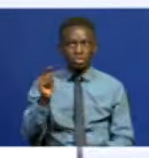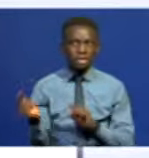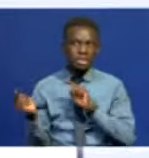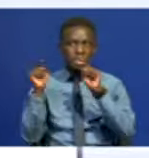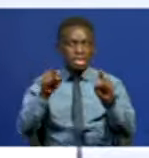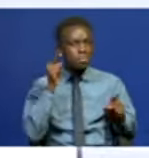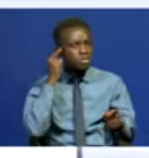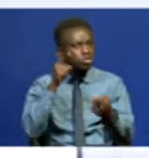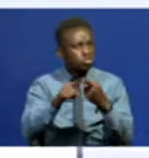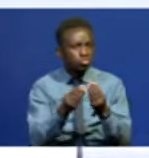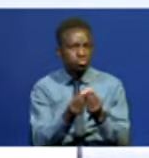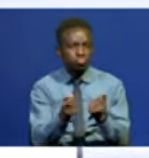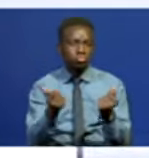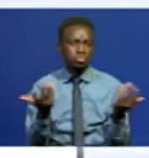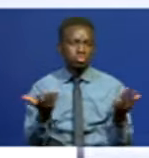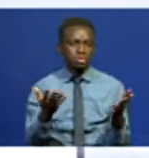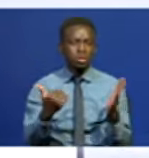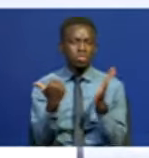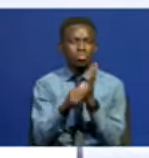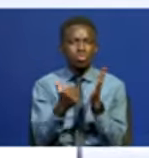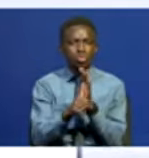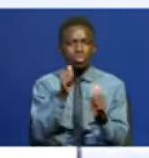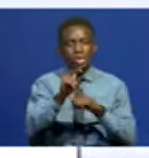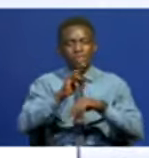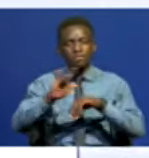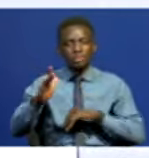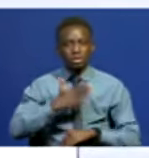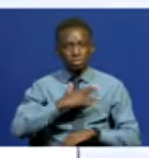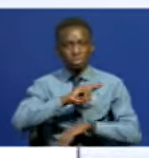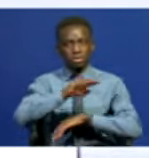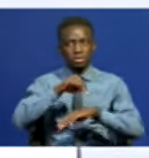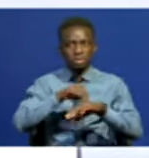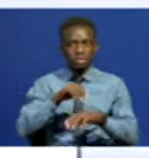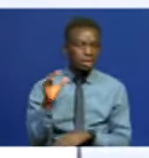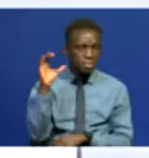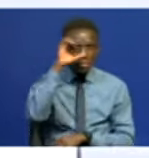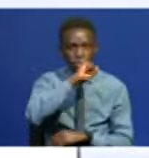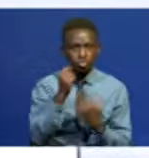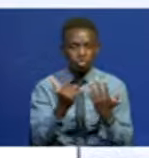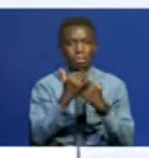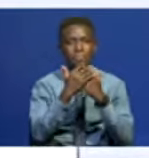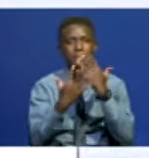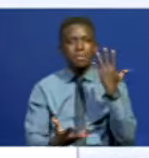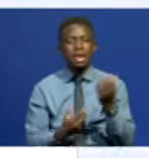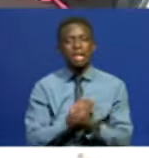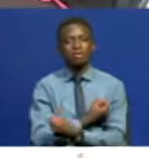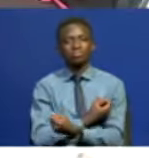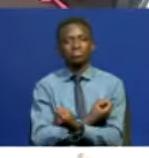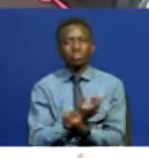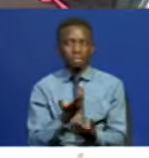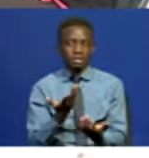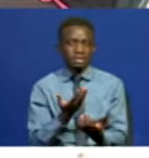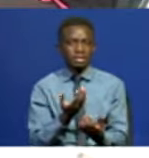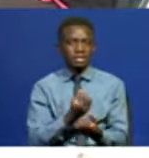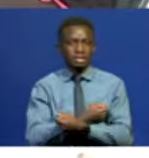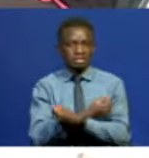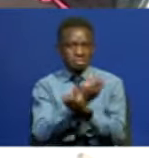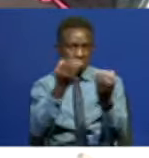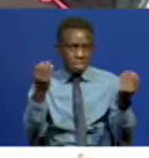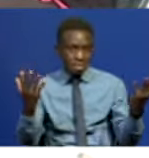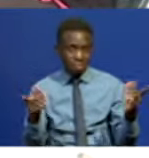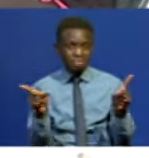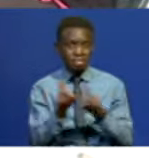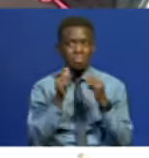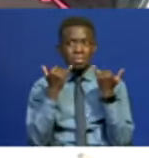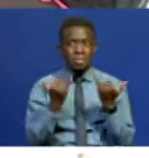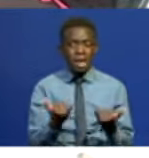issue that affects our nation, the shortage of the blood supply. So through this blood donation drive,